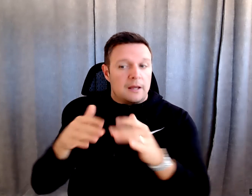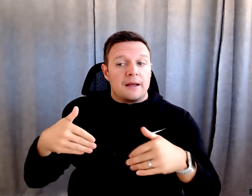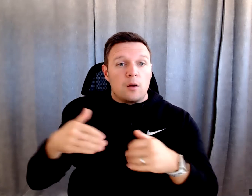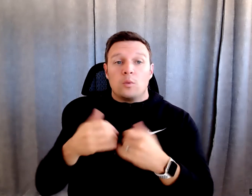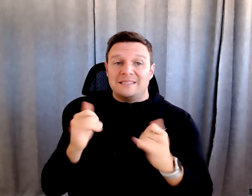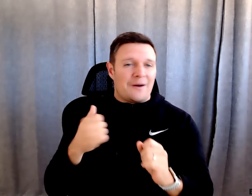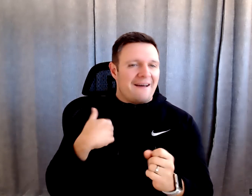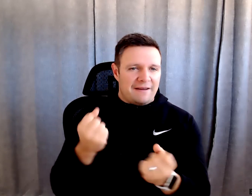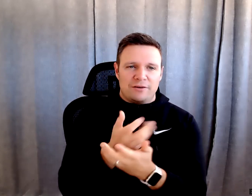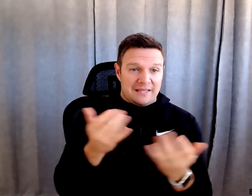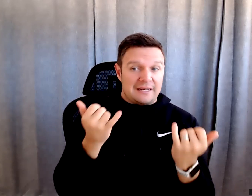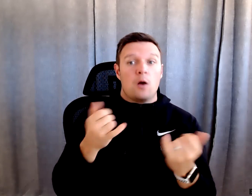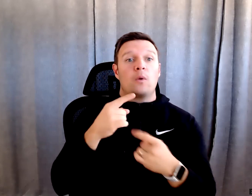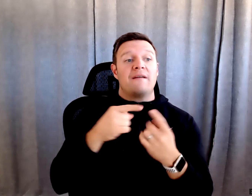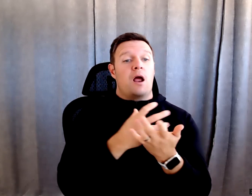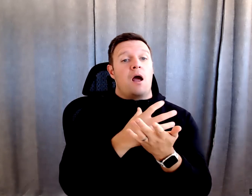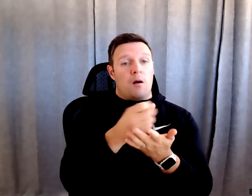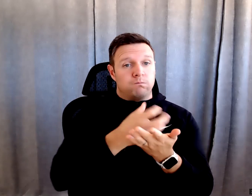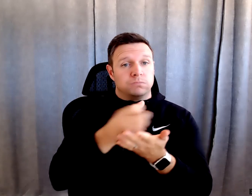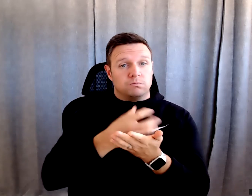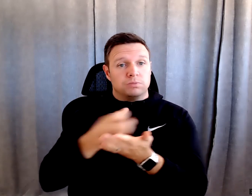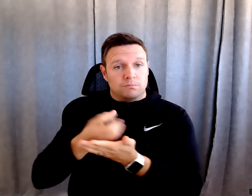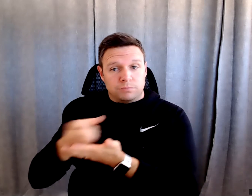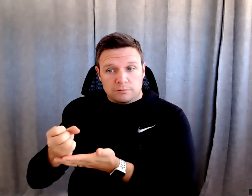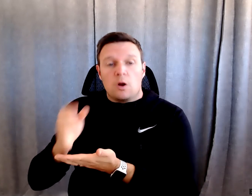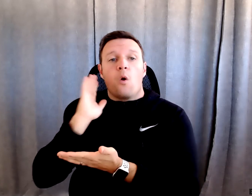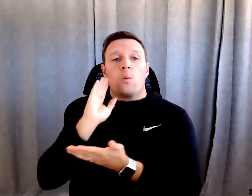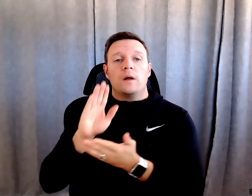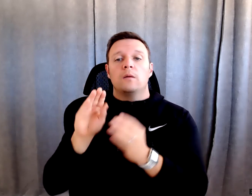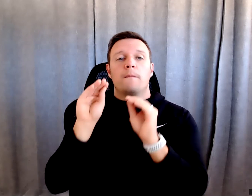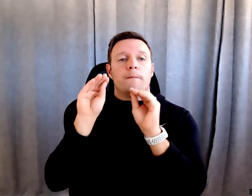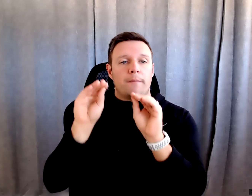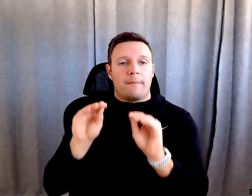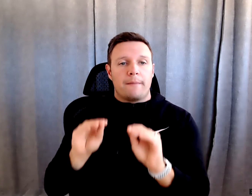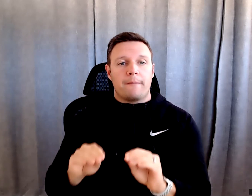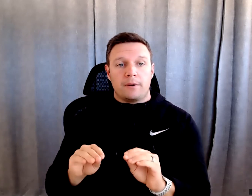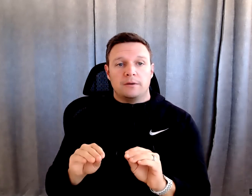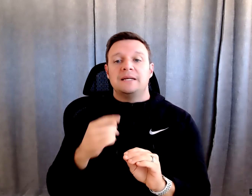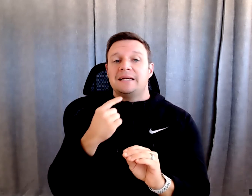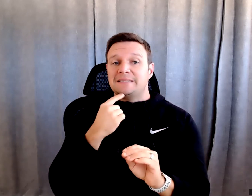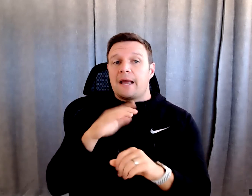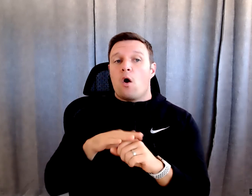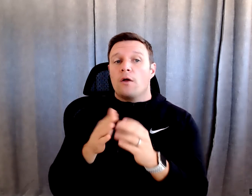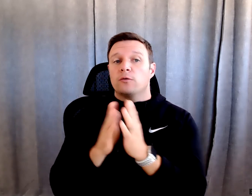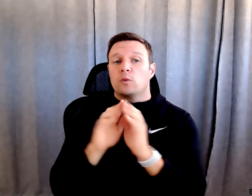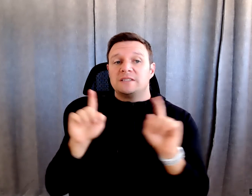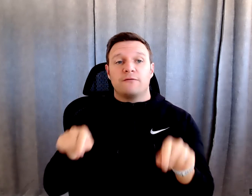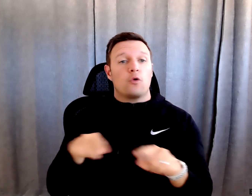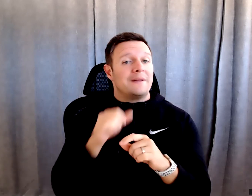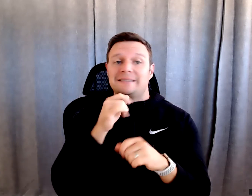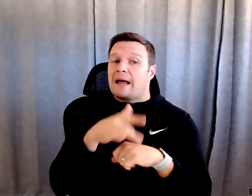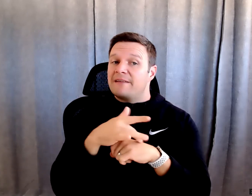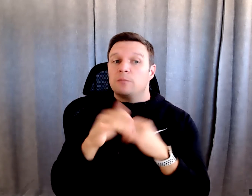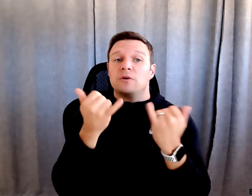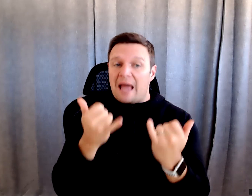But once we run out of something, we will make that note on the webpage to say, and on the request form to say it's not available anymore, but you